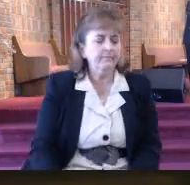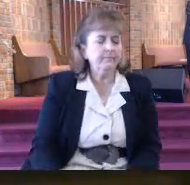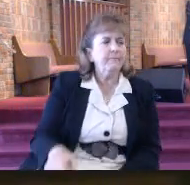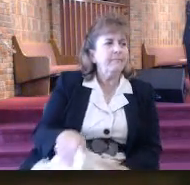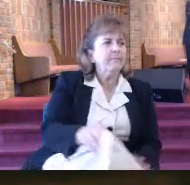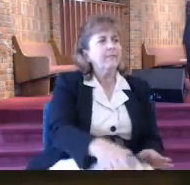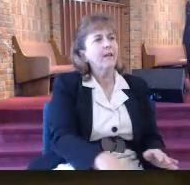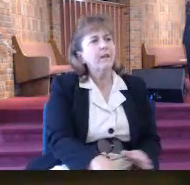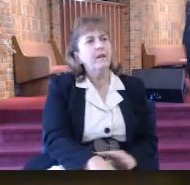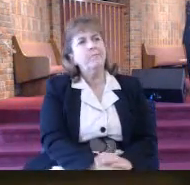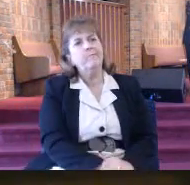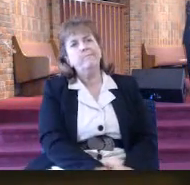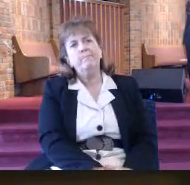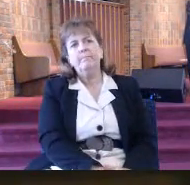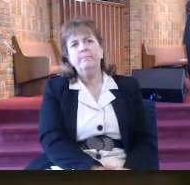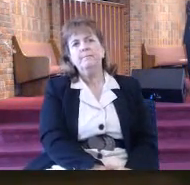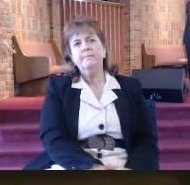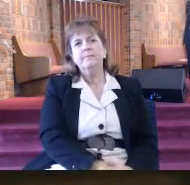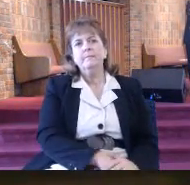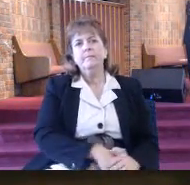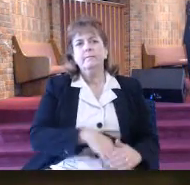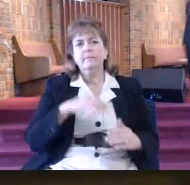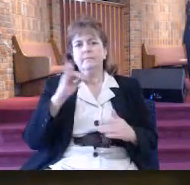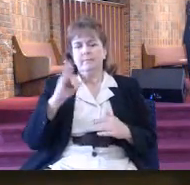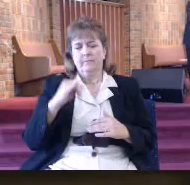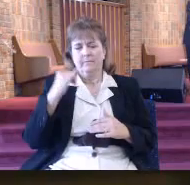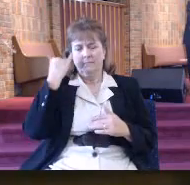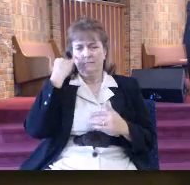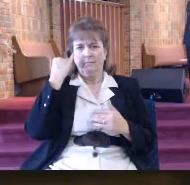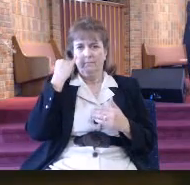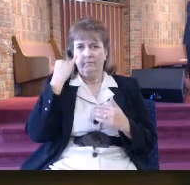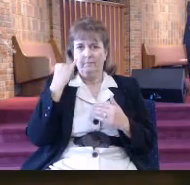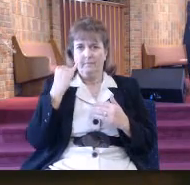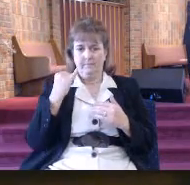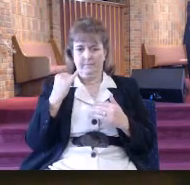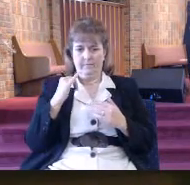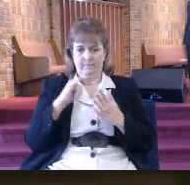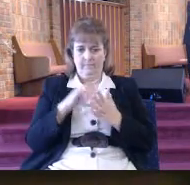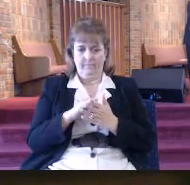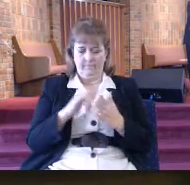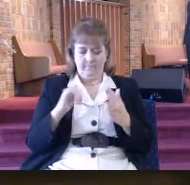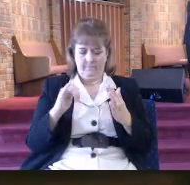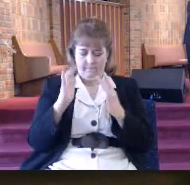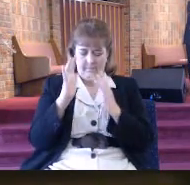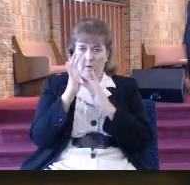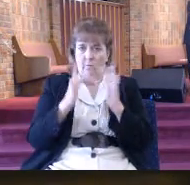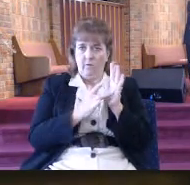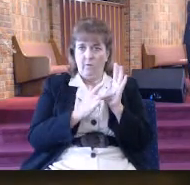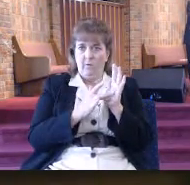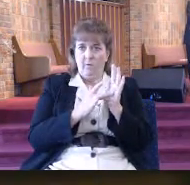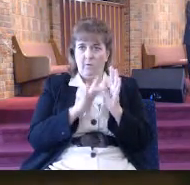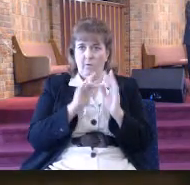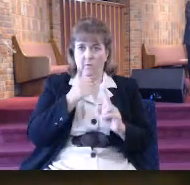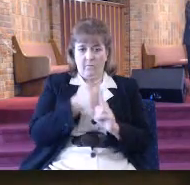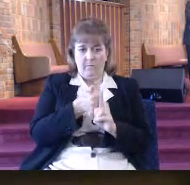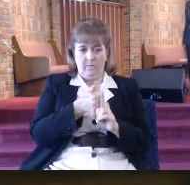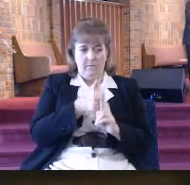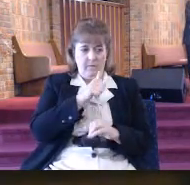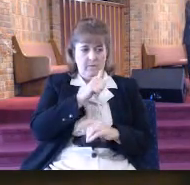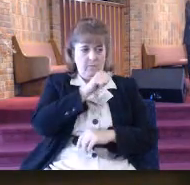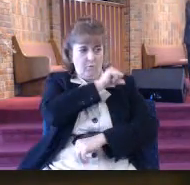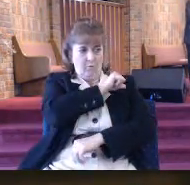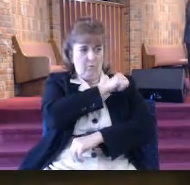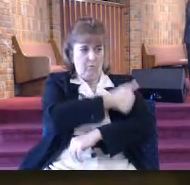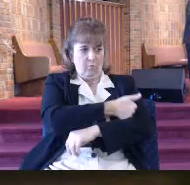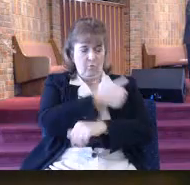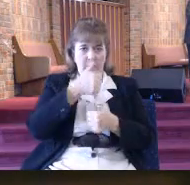The idea of Jesus being a position of authority and for people looking to someone else for help is